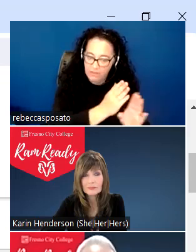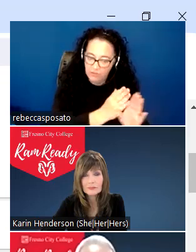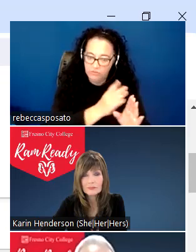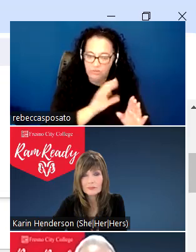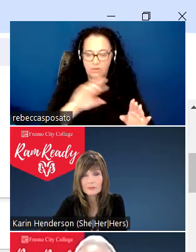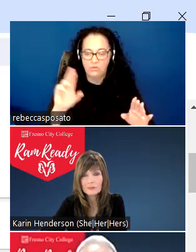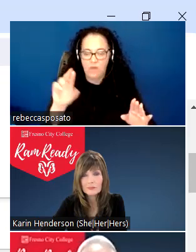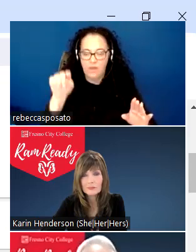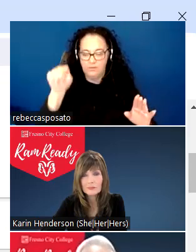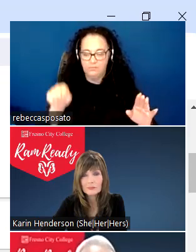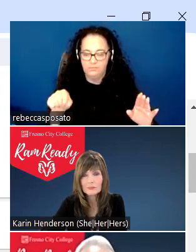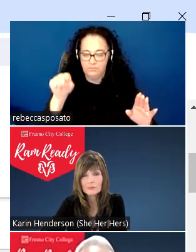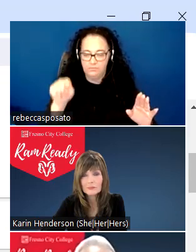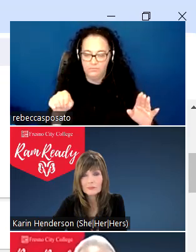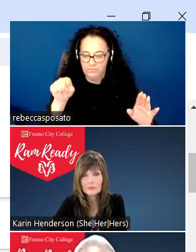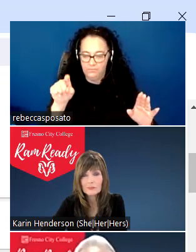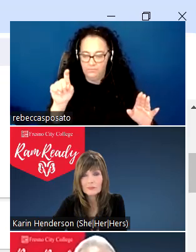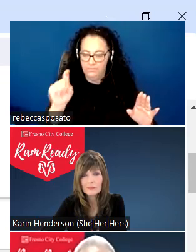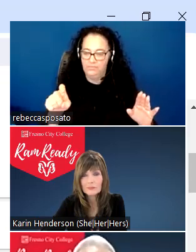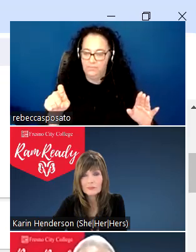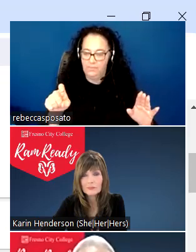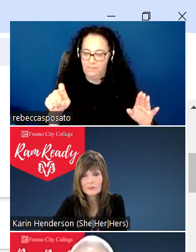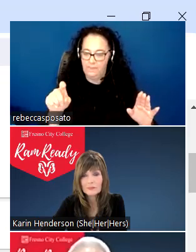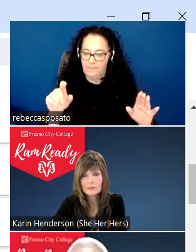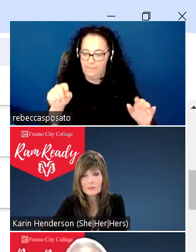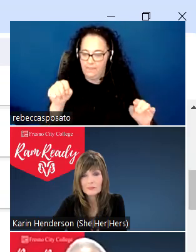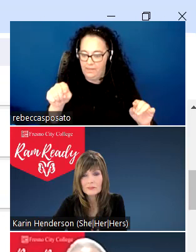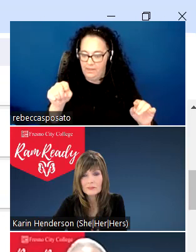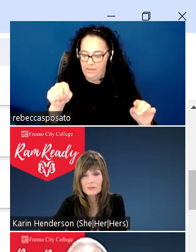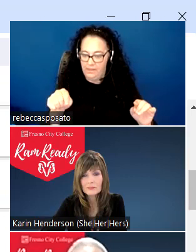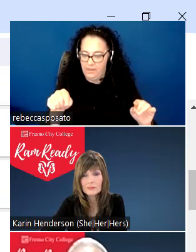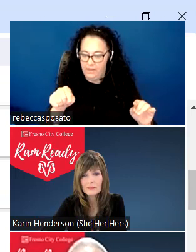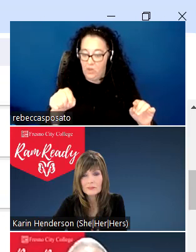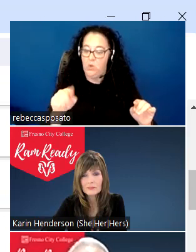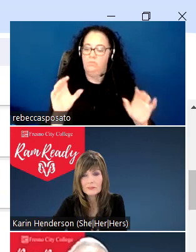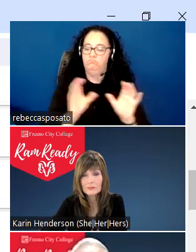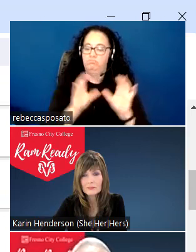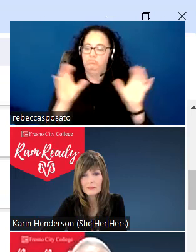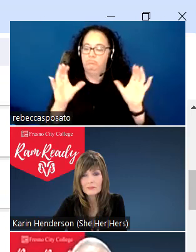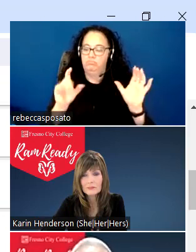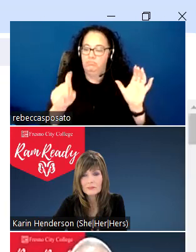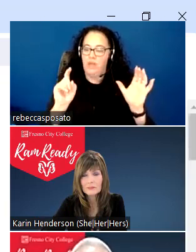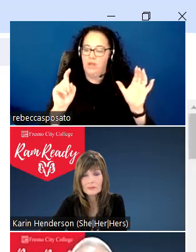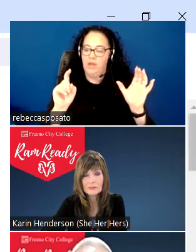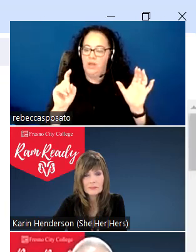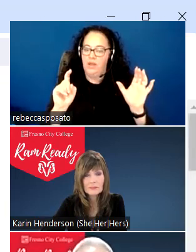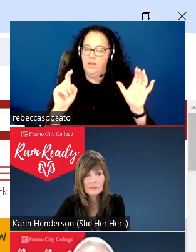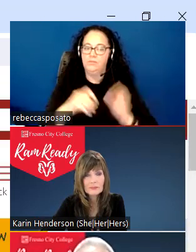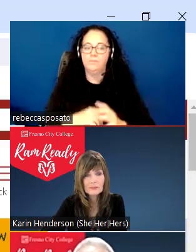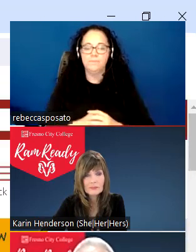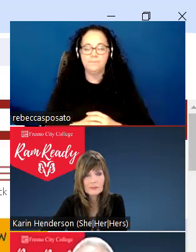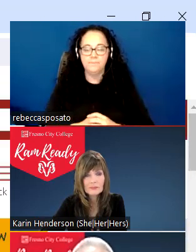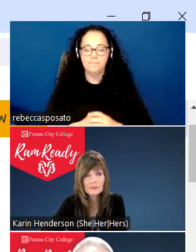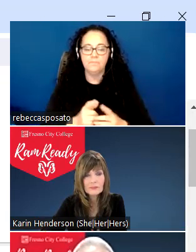side that you can click on certificates on the bottom under majors. And then when you click on that, then you